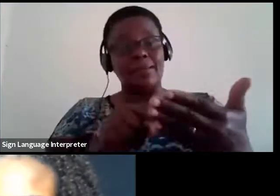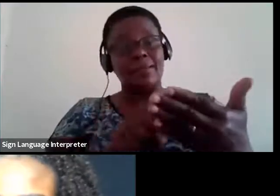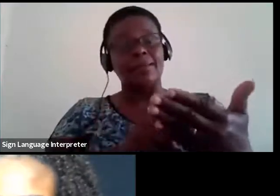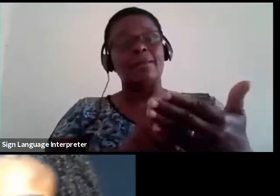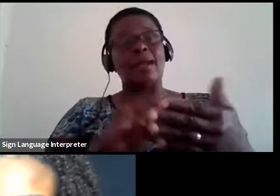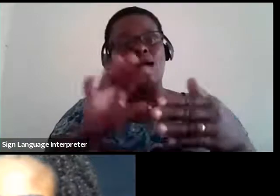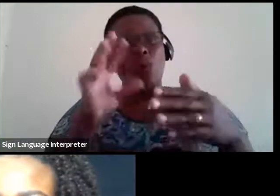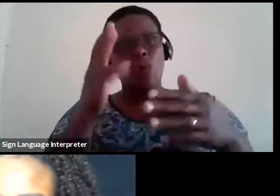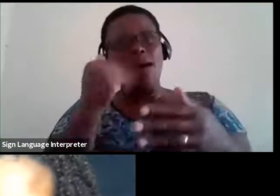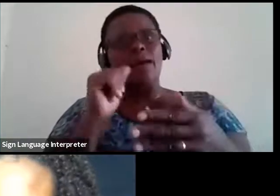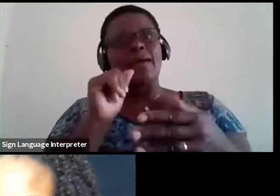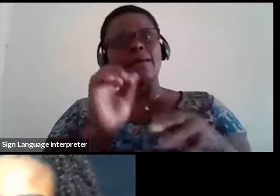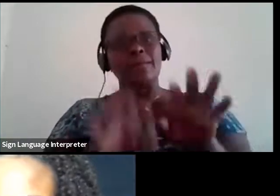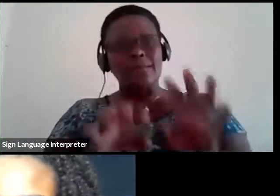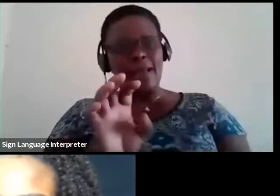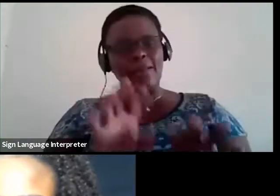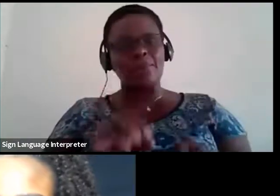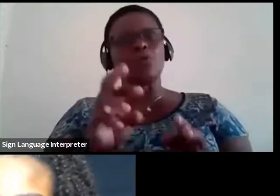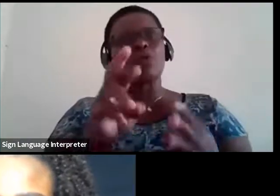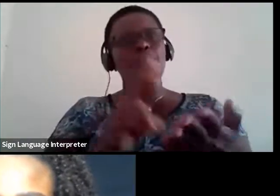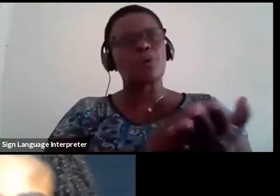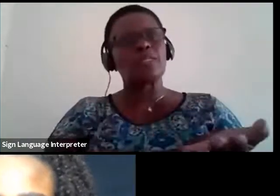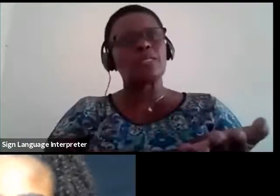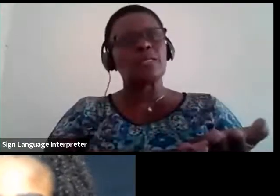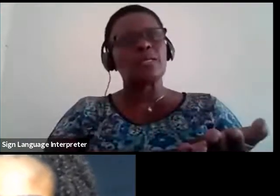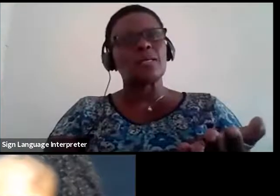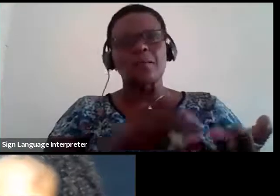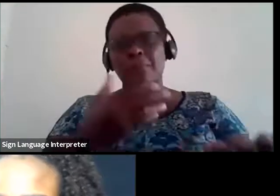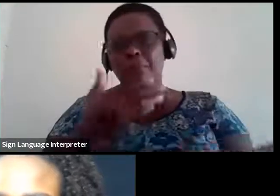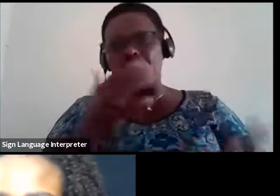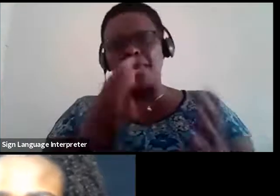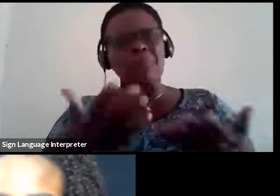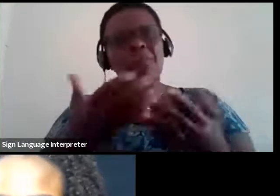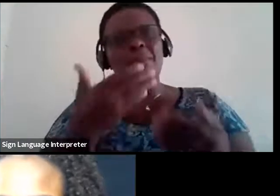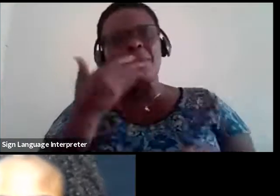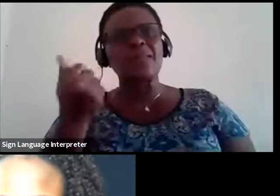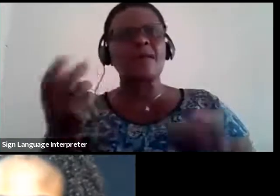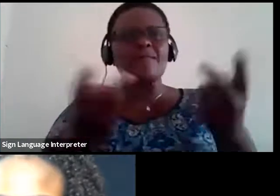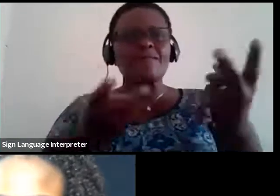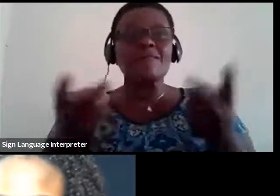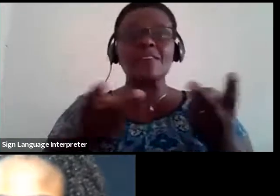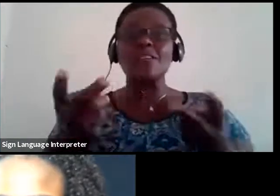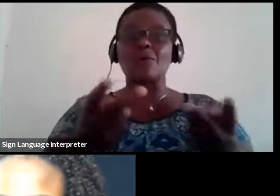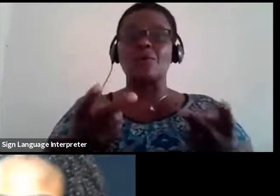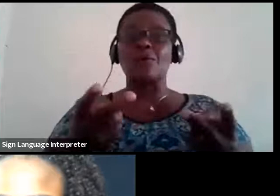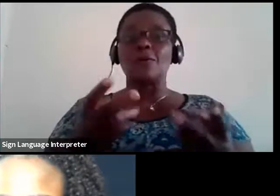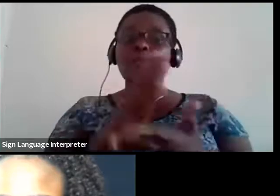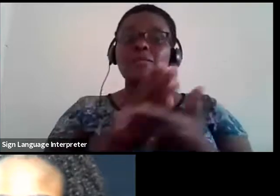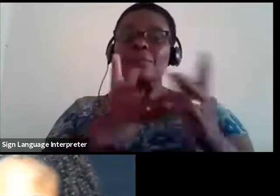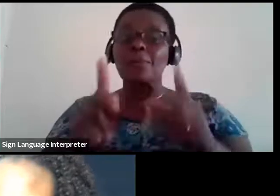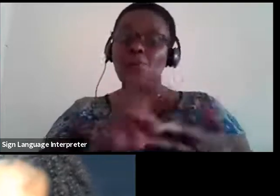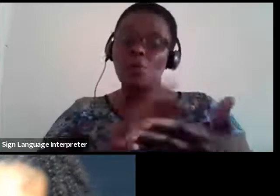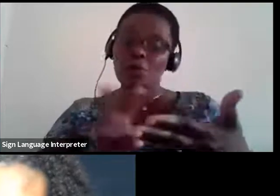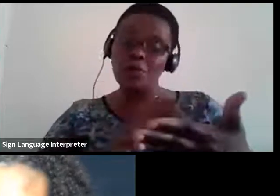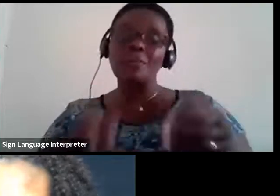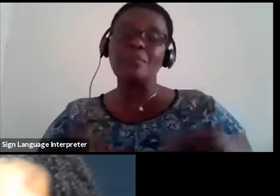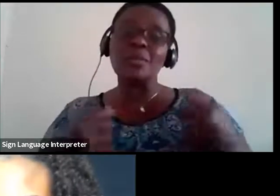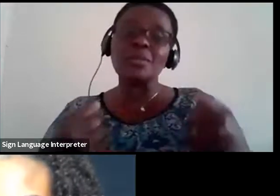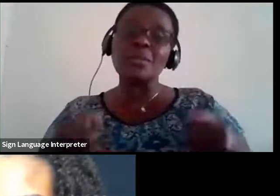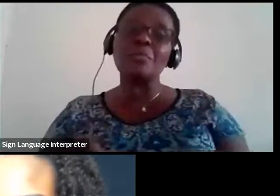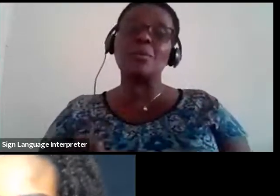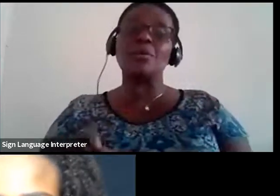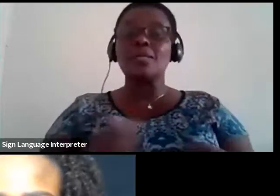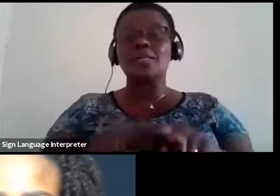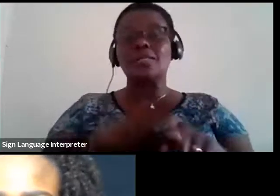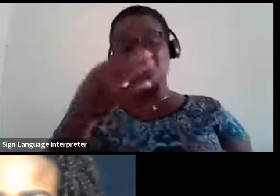Why can't it be in a video form that anybody can read, especially for people who can't read? And even Facebook has